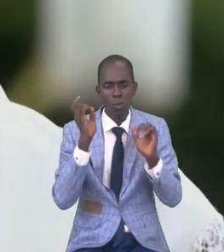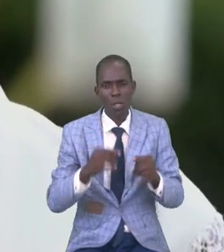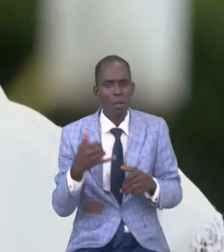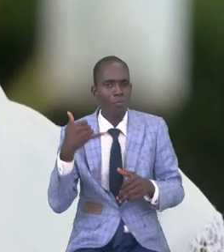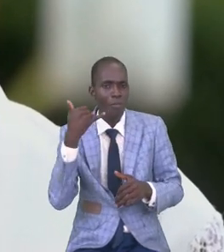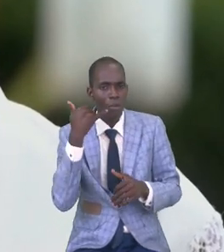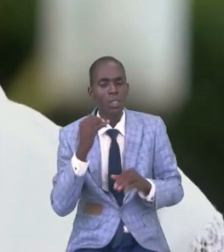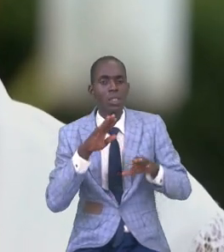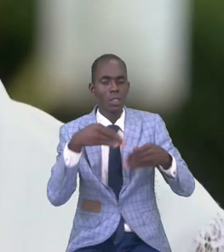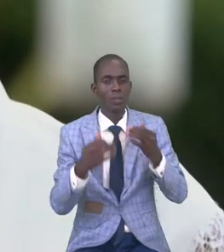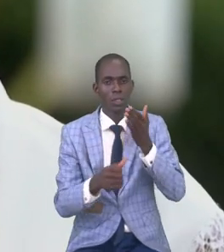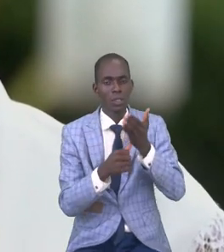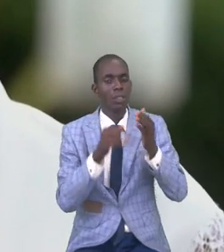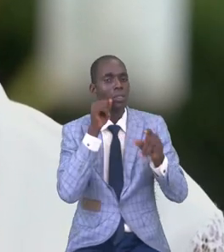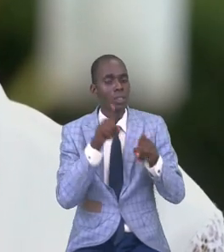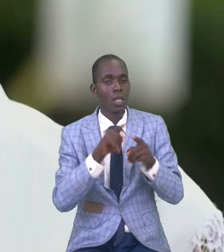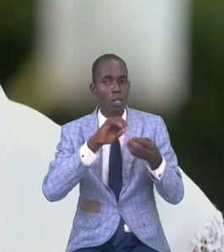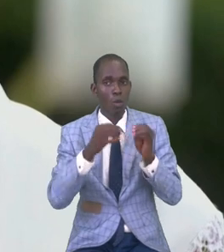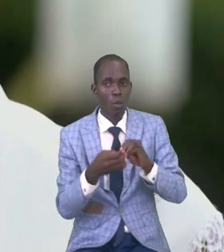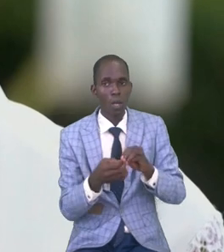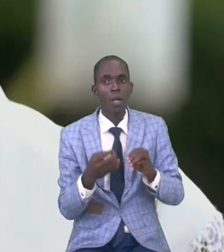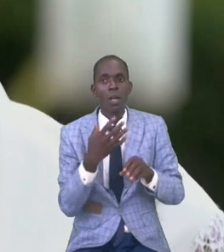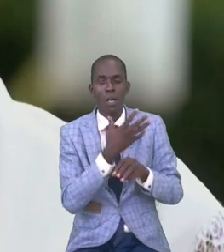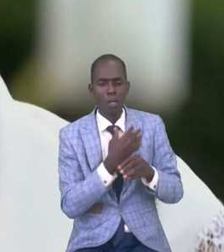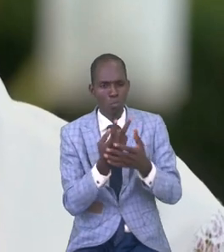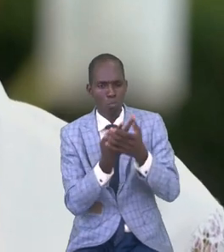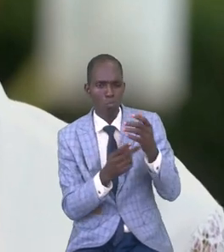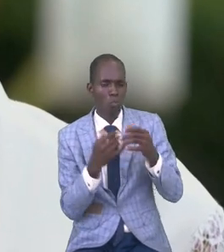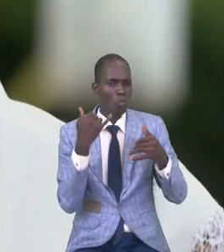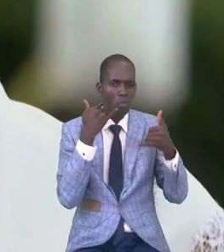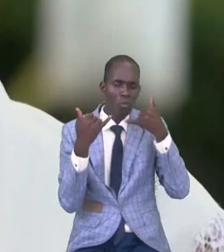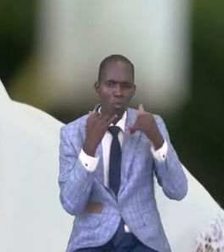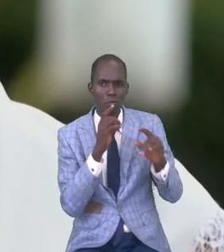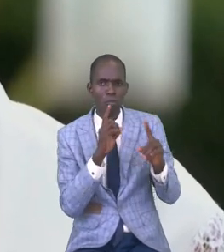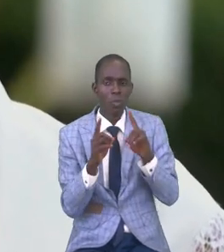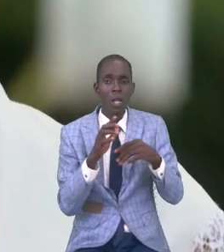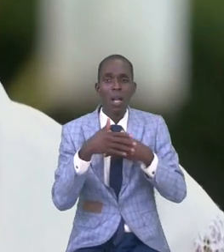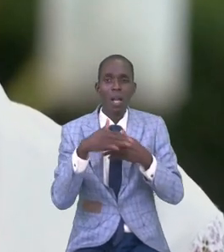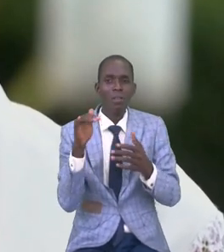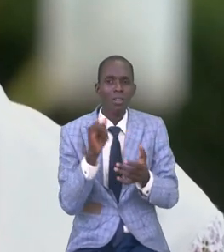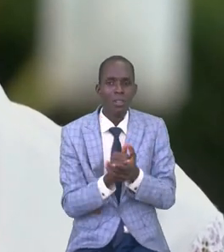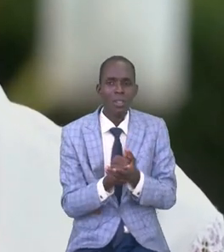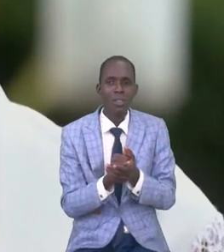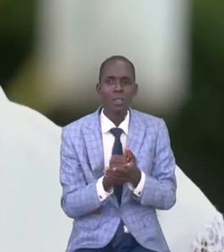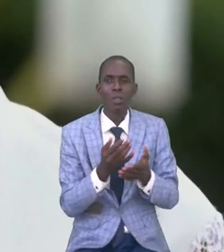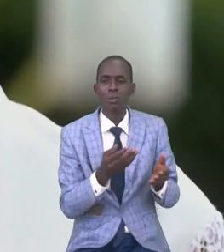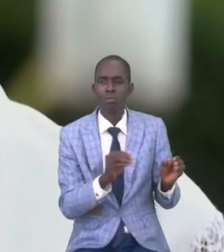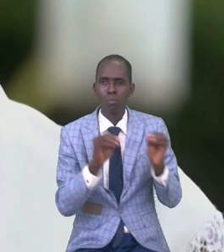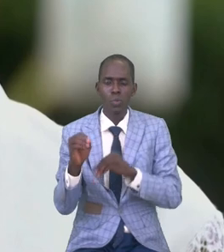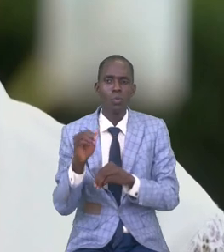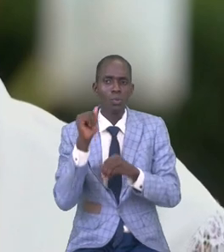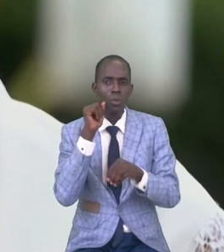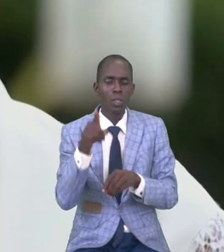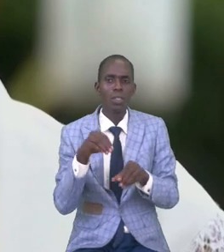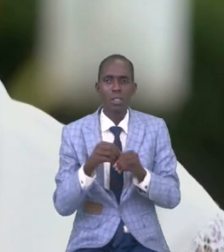elder sister's number, and then they both talked. And so after that, he put me in a vehicle that was